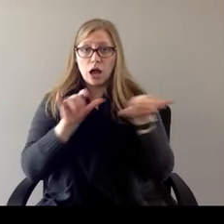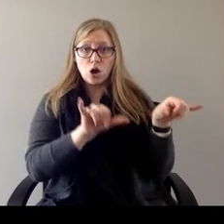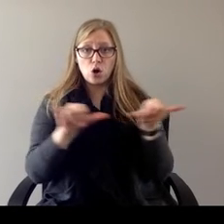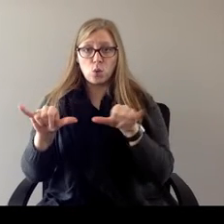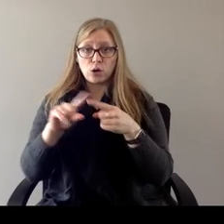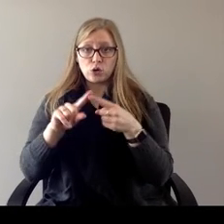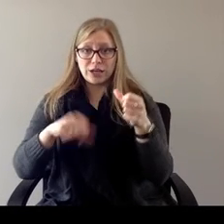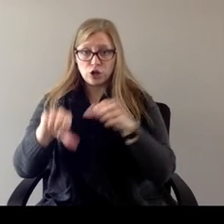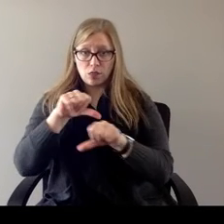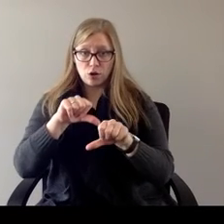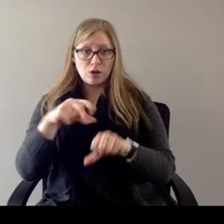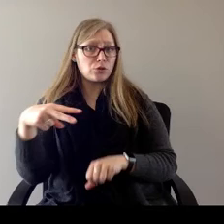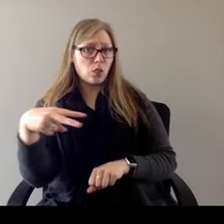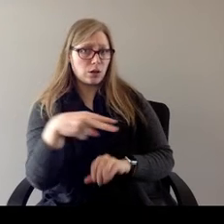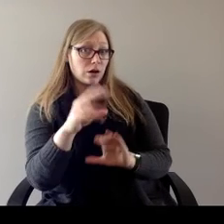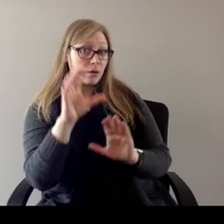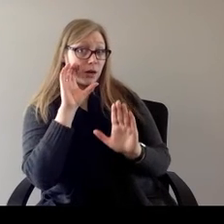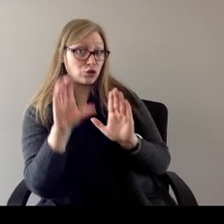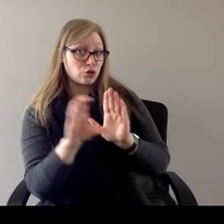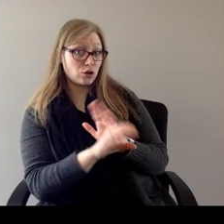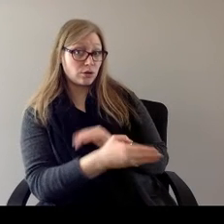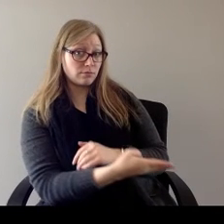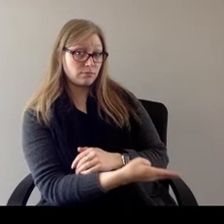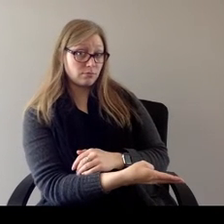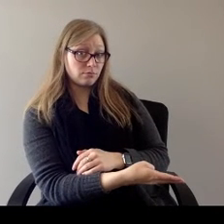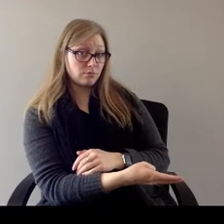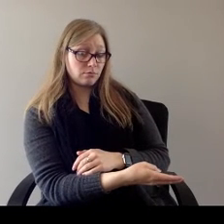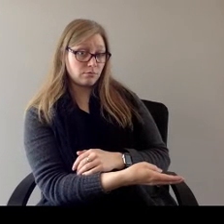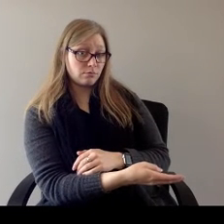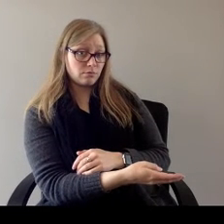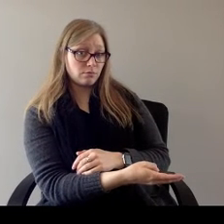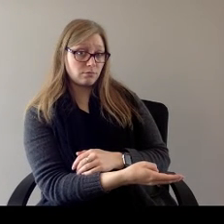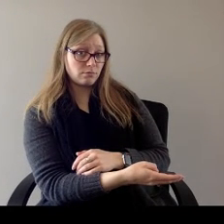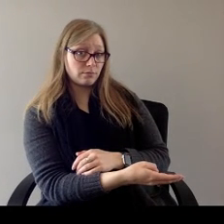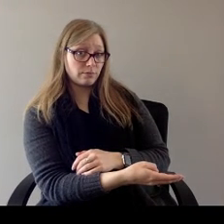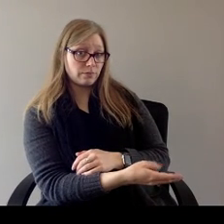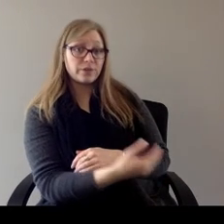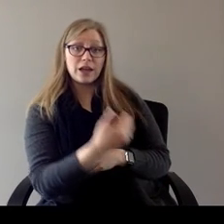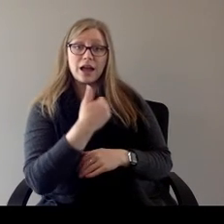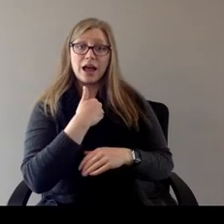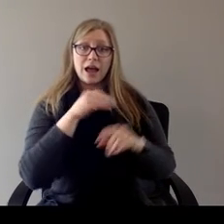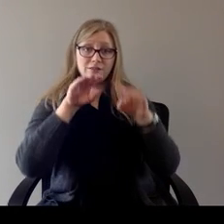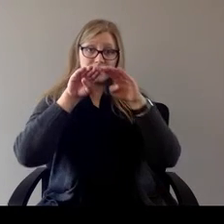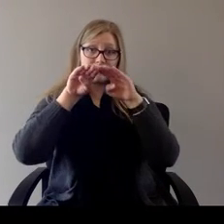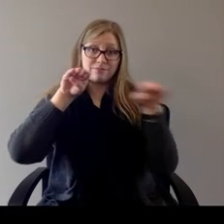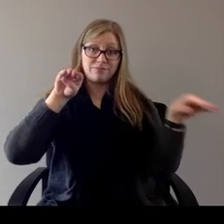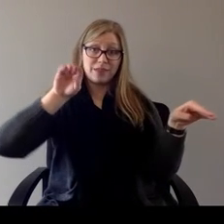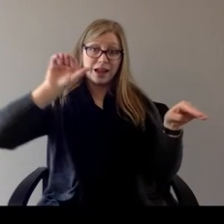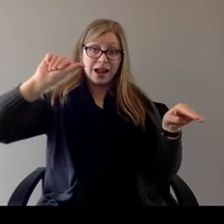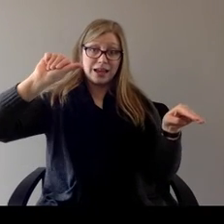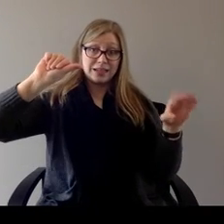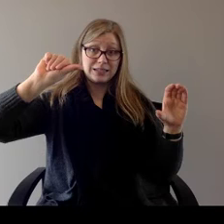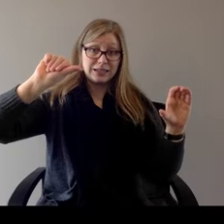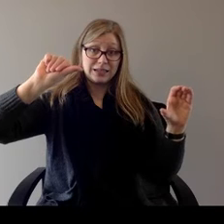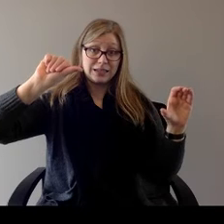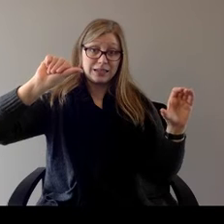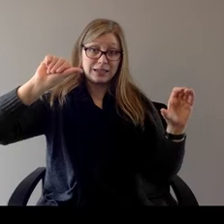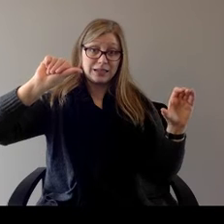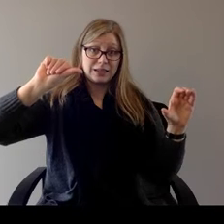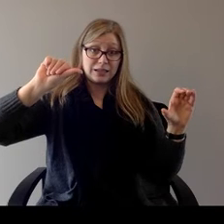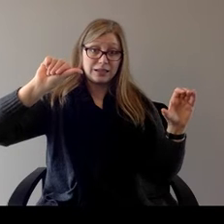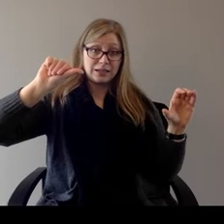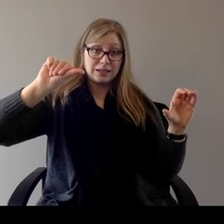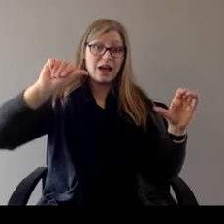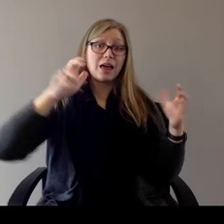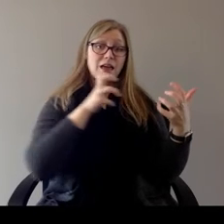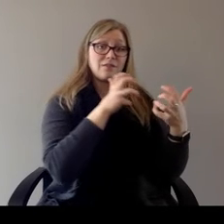picture here that we have two sides. We have the side AC, and it's congruent to side ED,